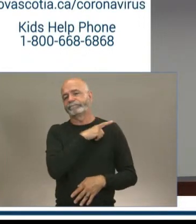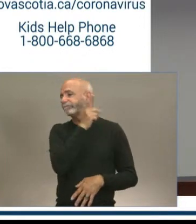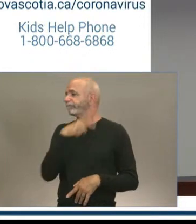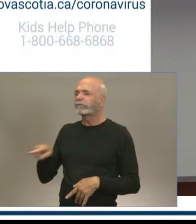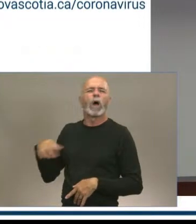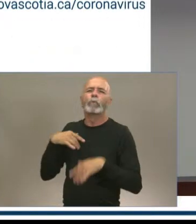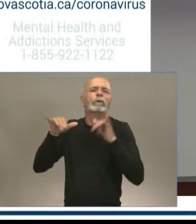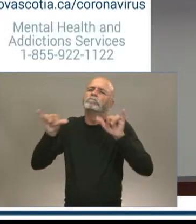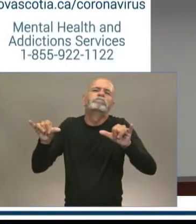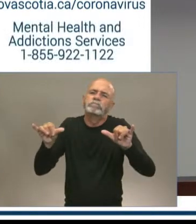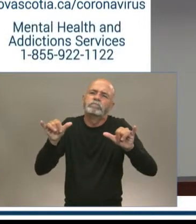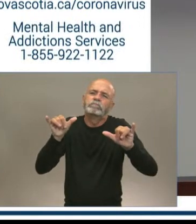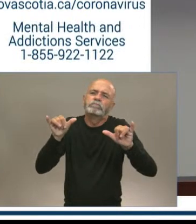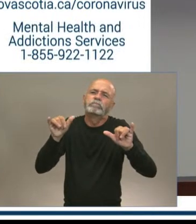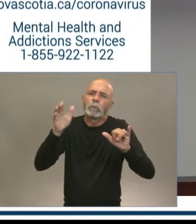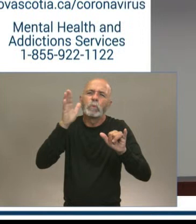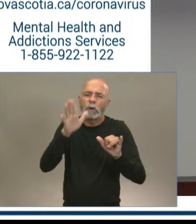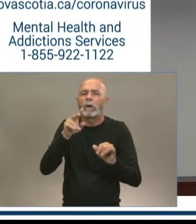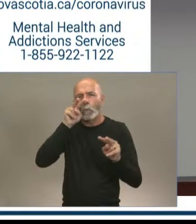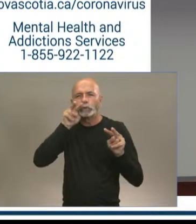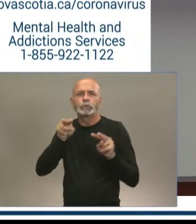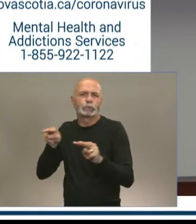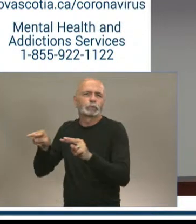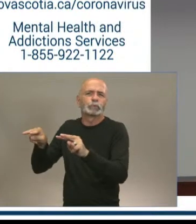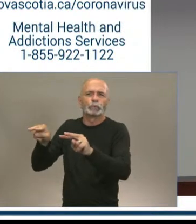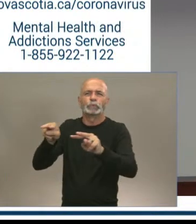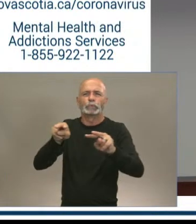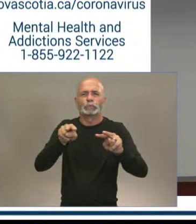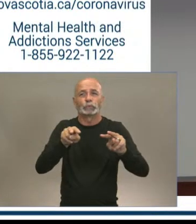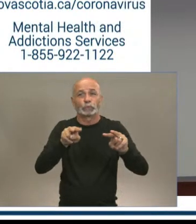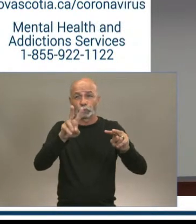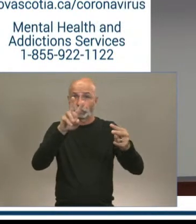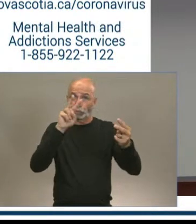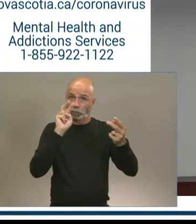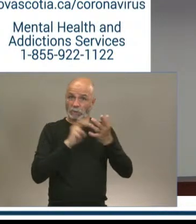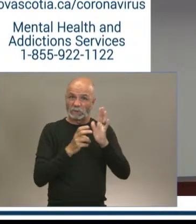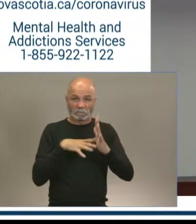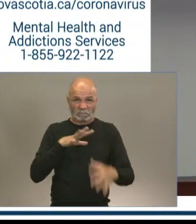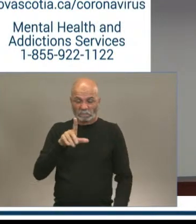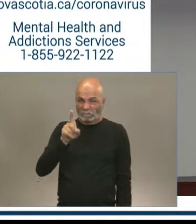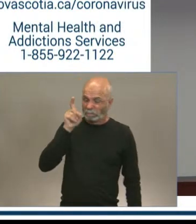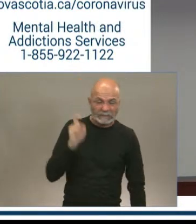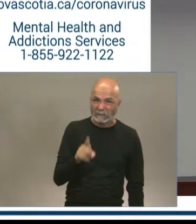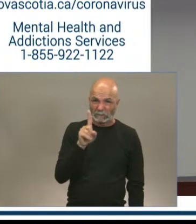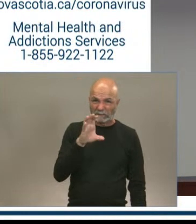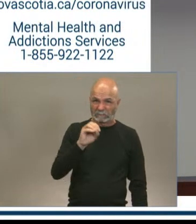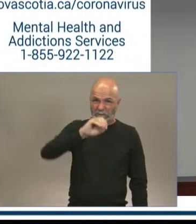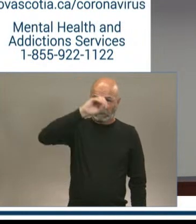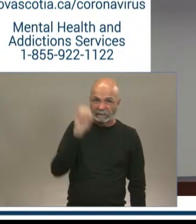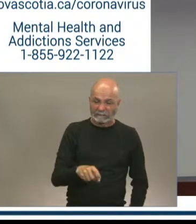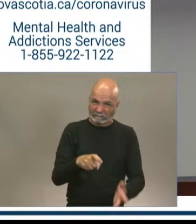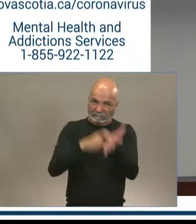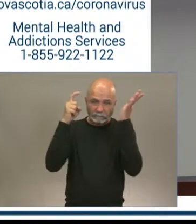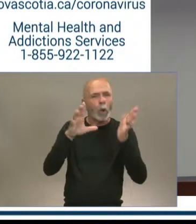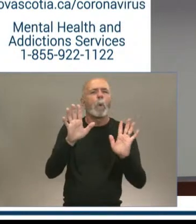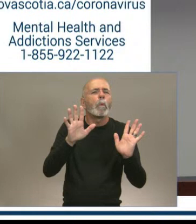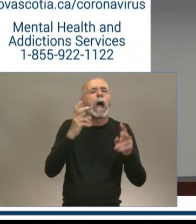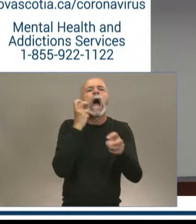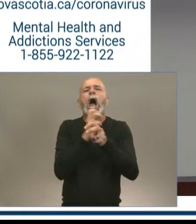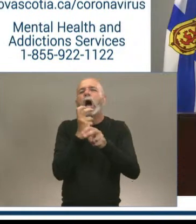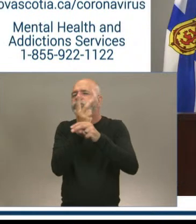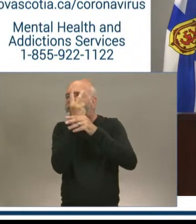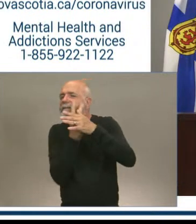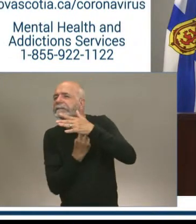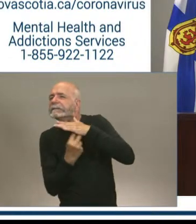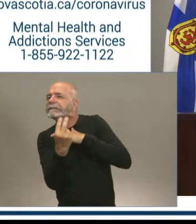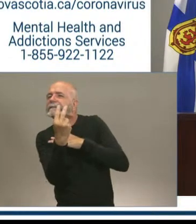those tools that have, nothing's 100%, but they have, in general, have served us well throughout the pandemic. Kiara, do you have